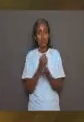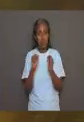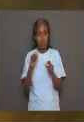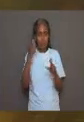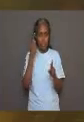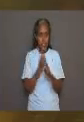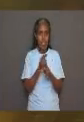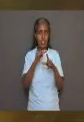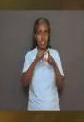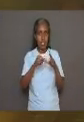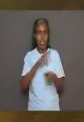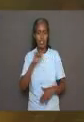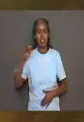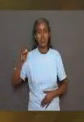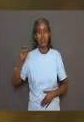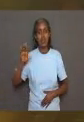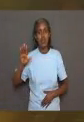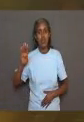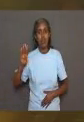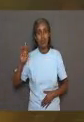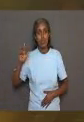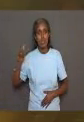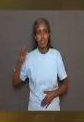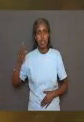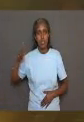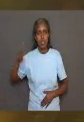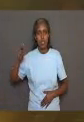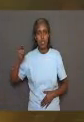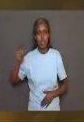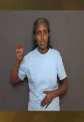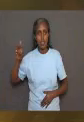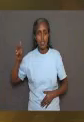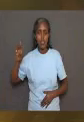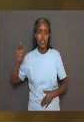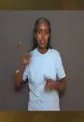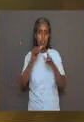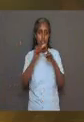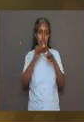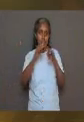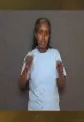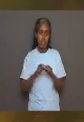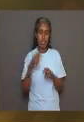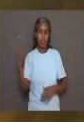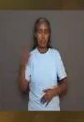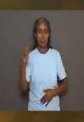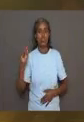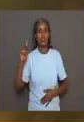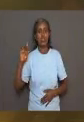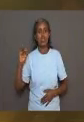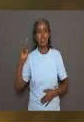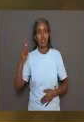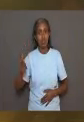solve right angle and oblique triangles using trigonometric